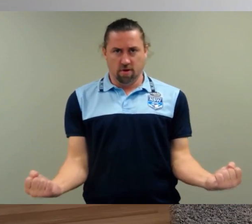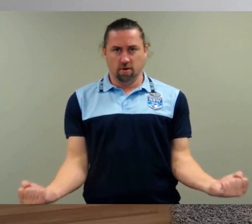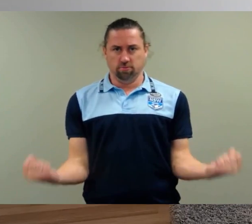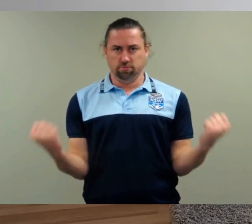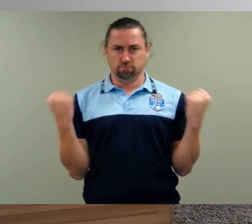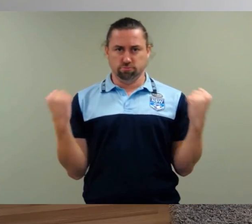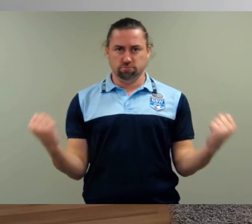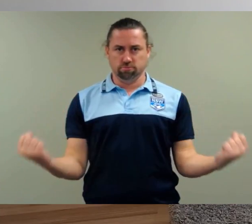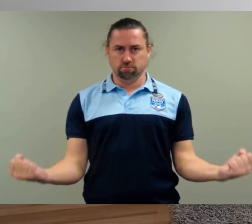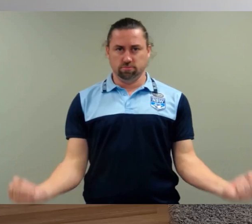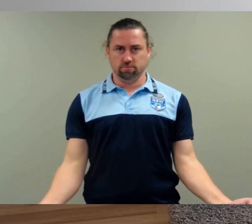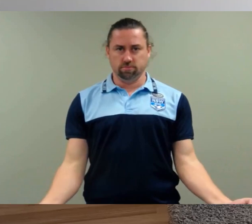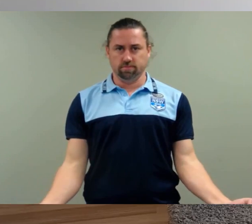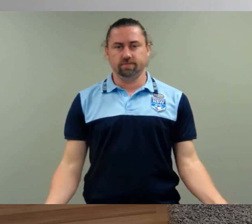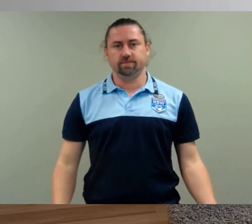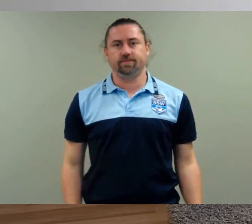your body.